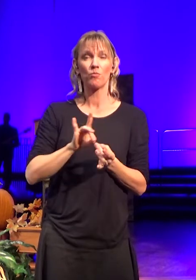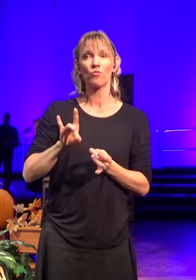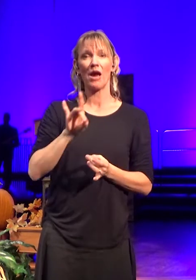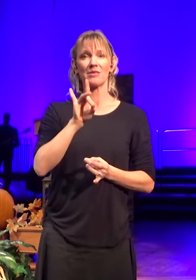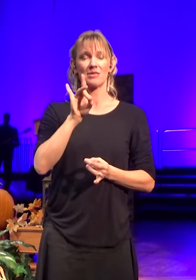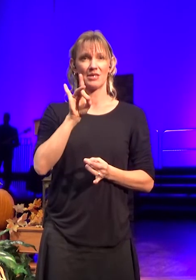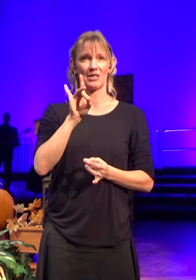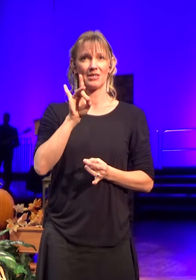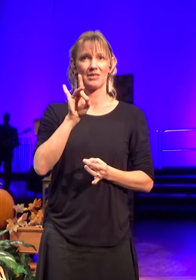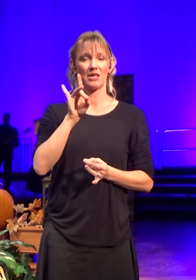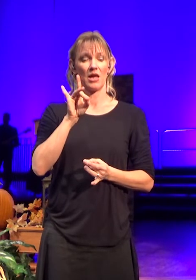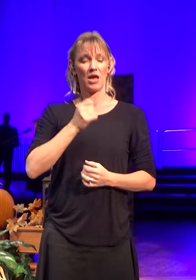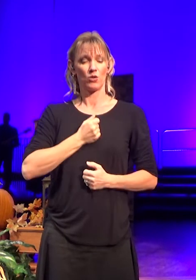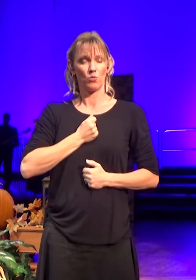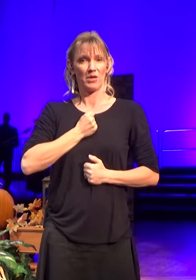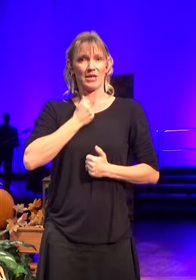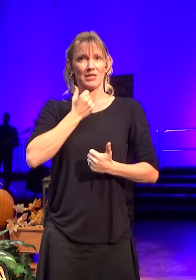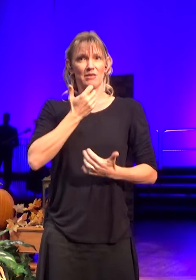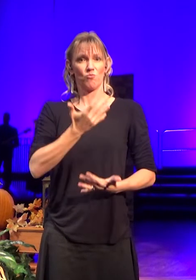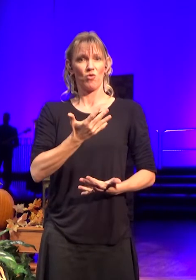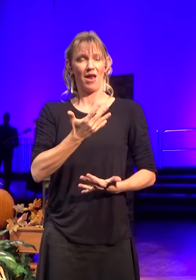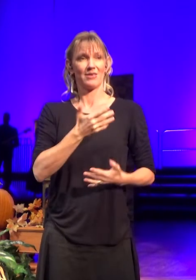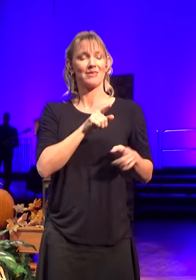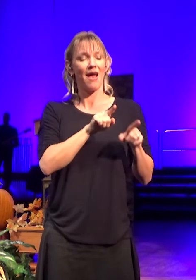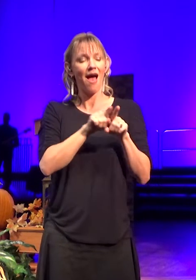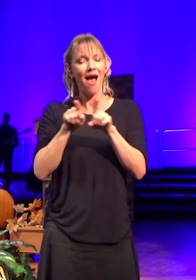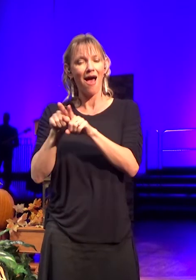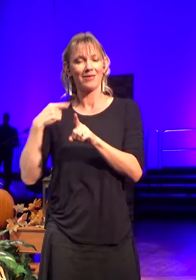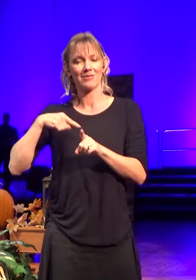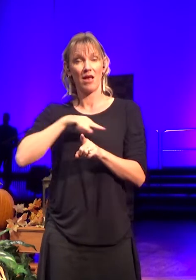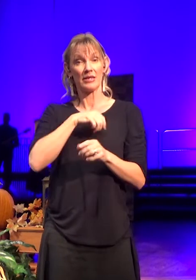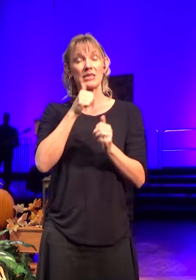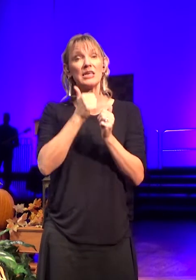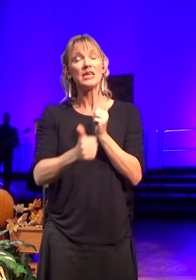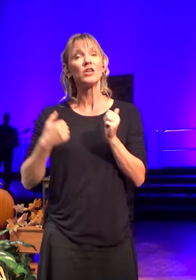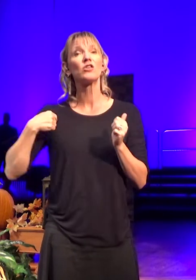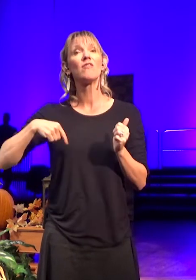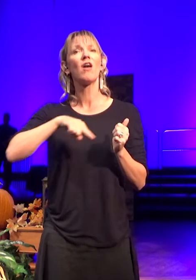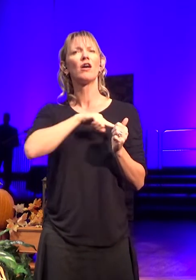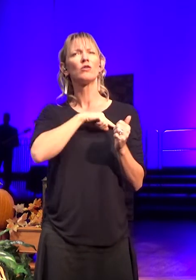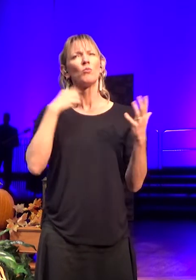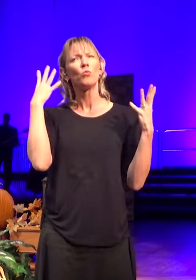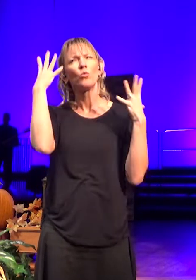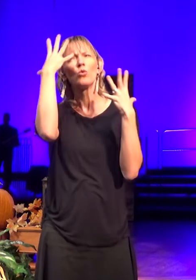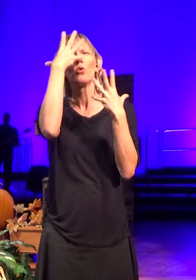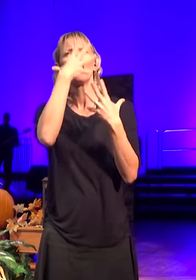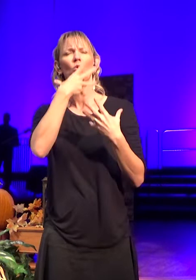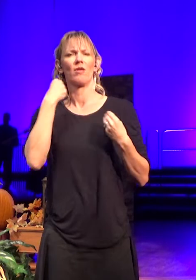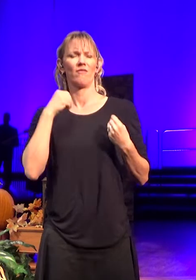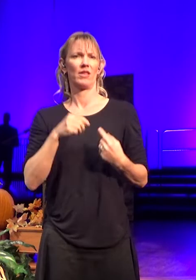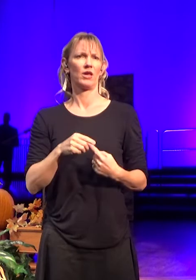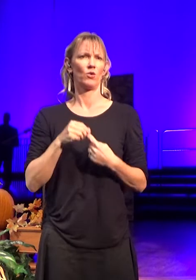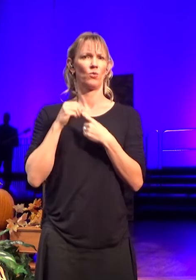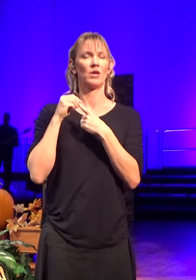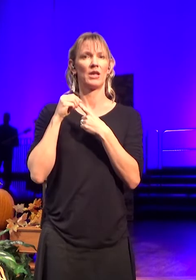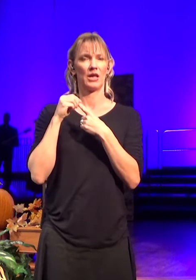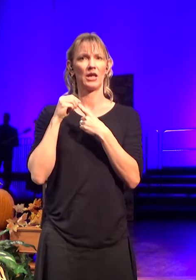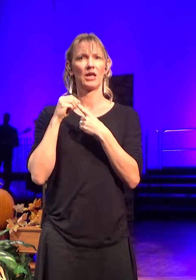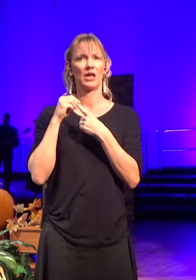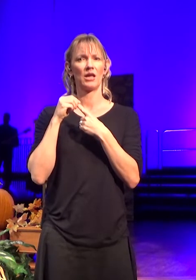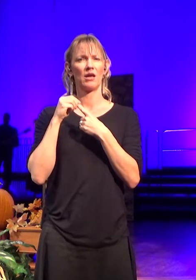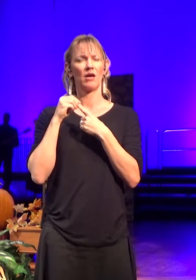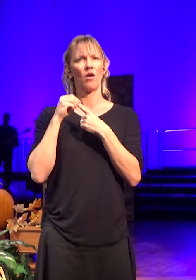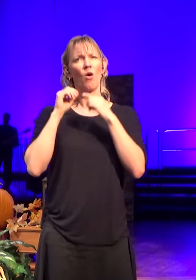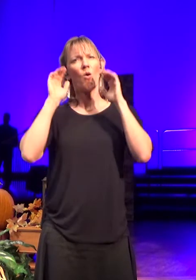that divine presence to express as us. Each of us beautifully